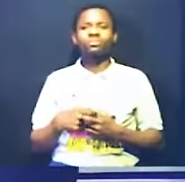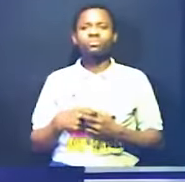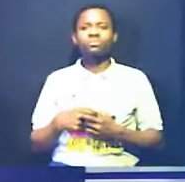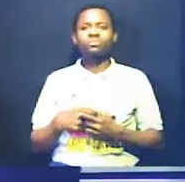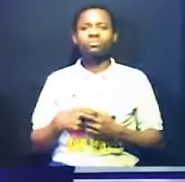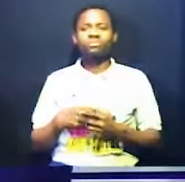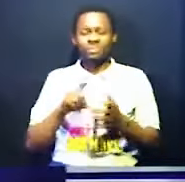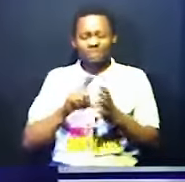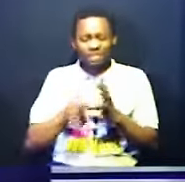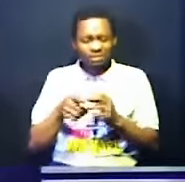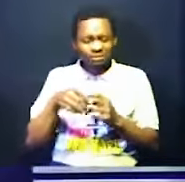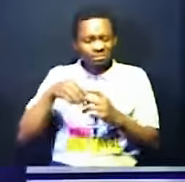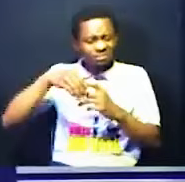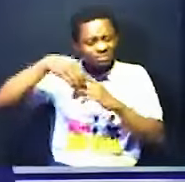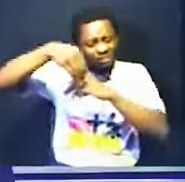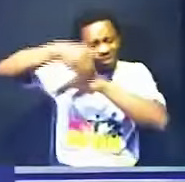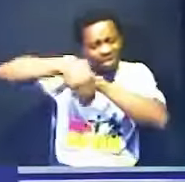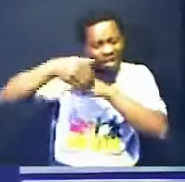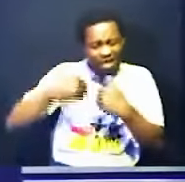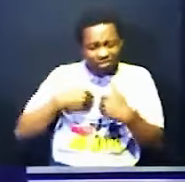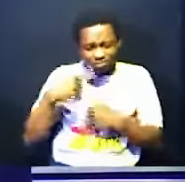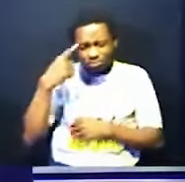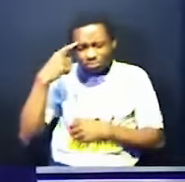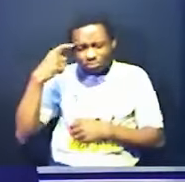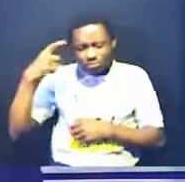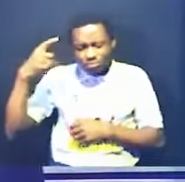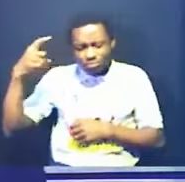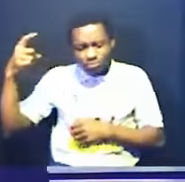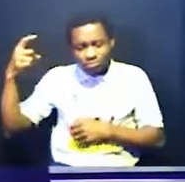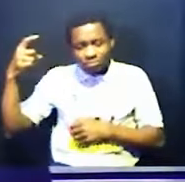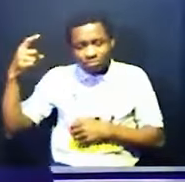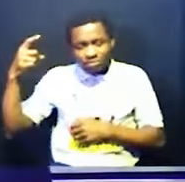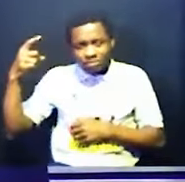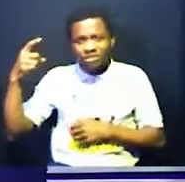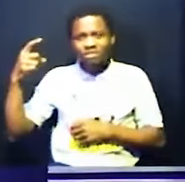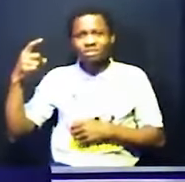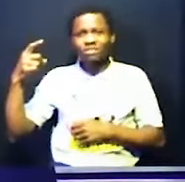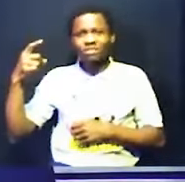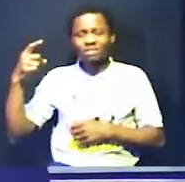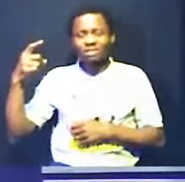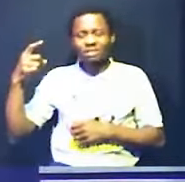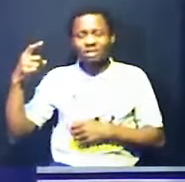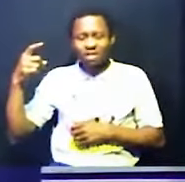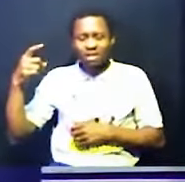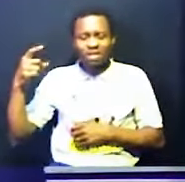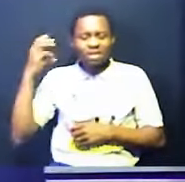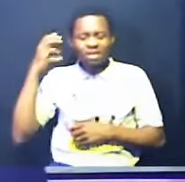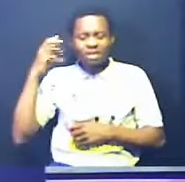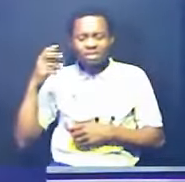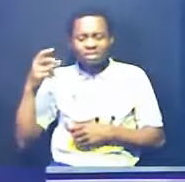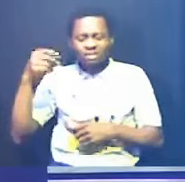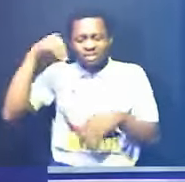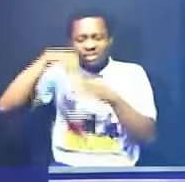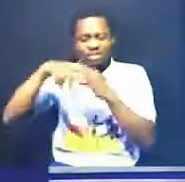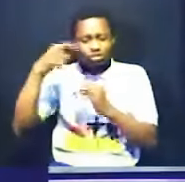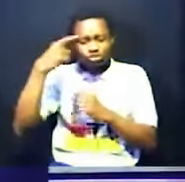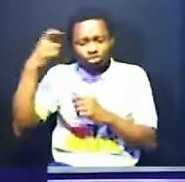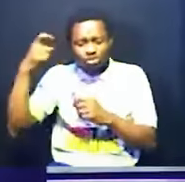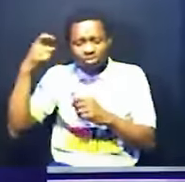then in the night, he had a dream. Some angels were working on the very leg